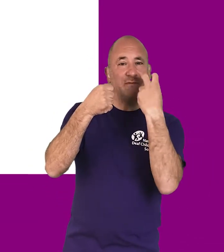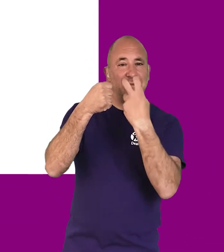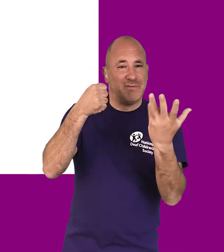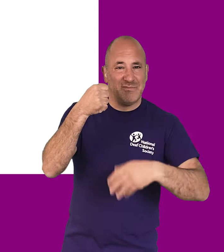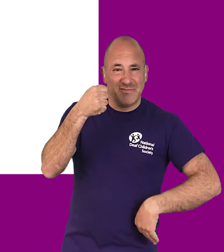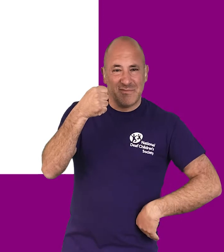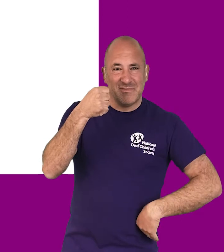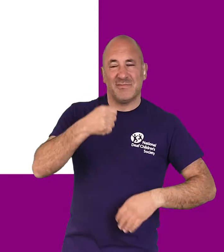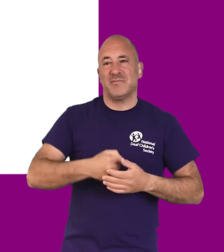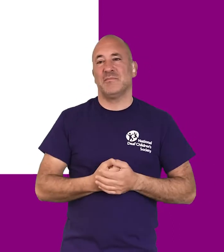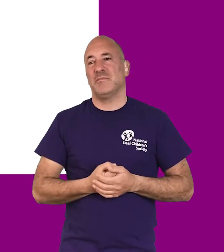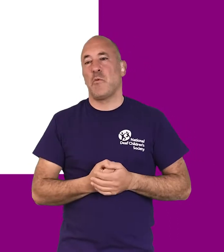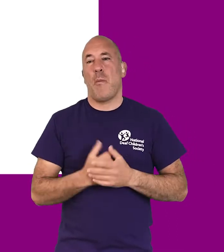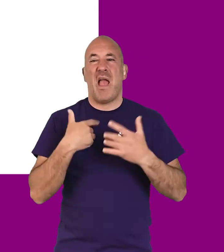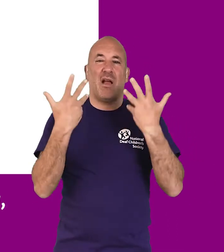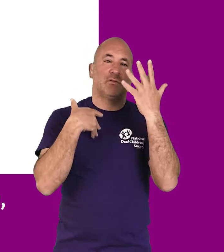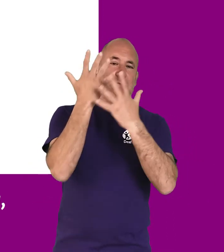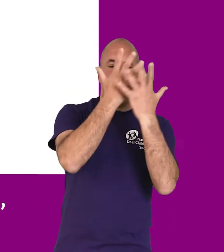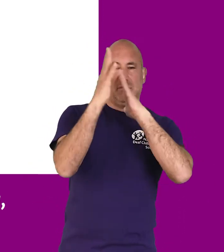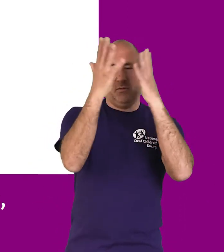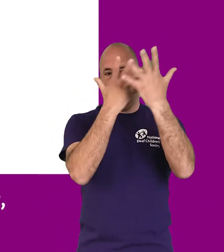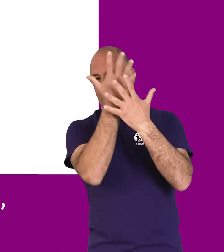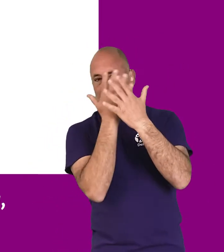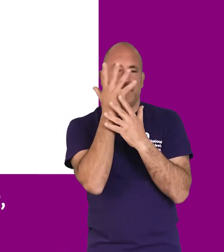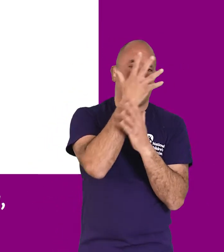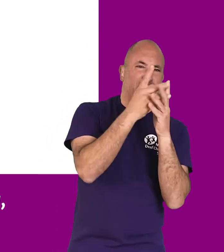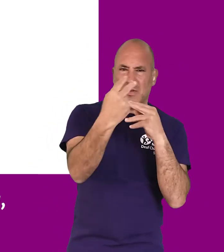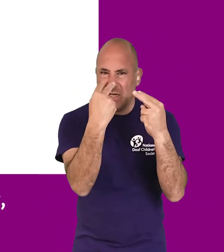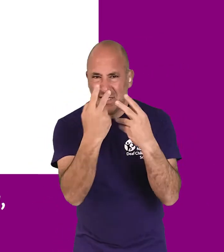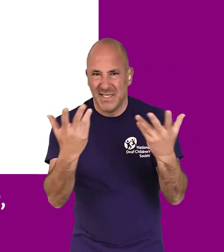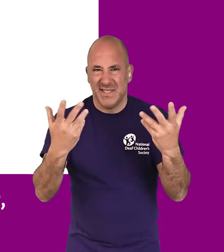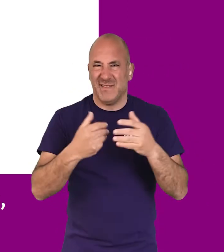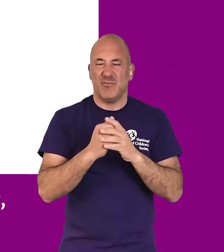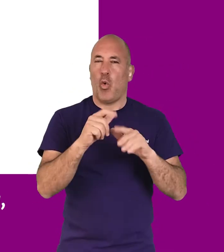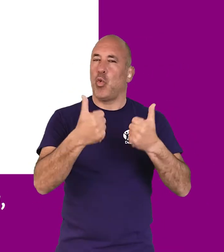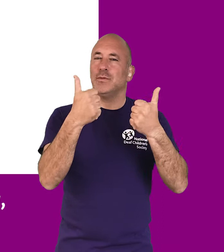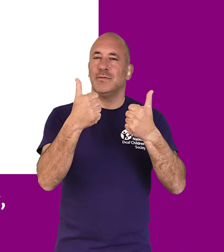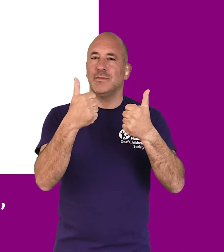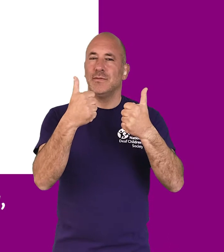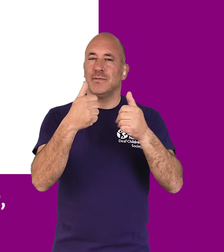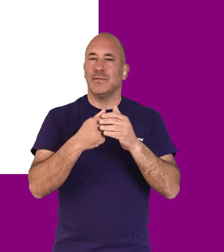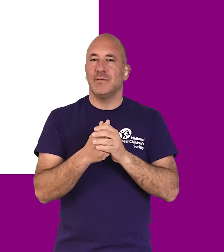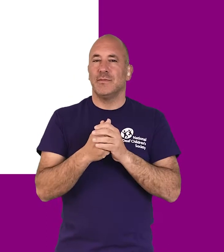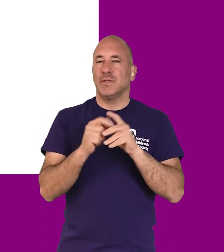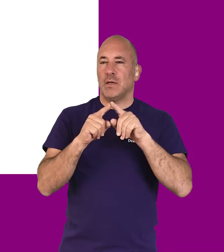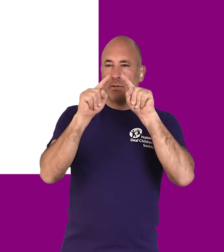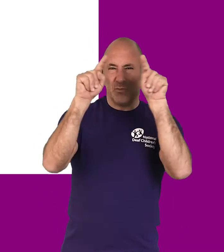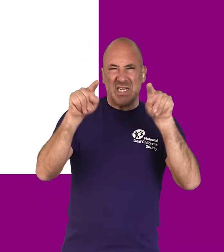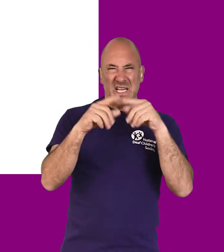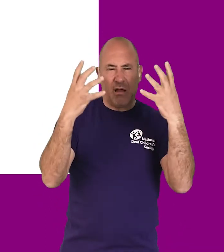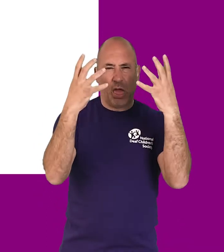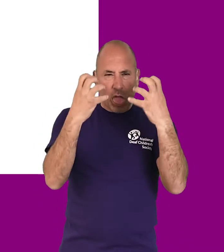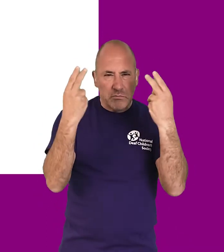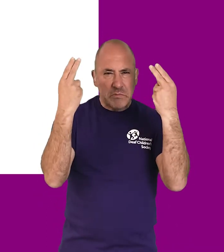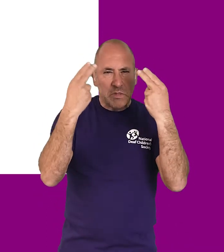front of my lips. Sometimes my hands were in the way. So that was not good practice. Also, the screen